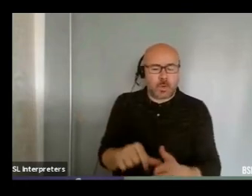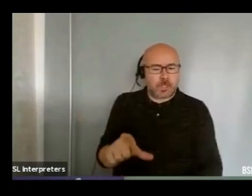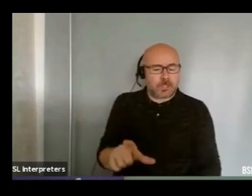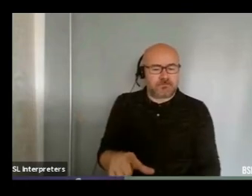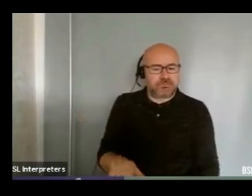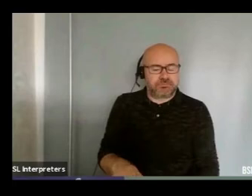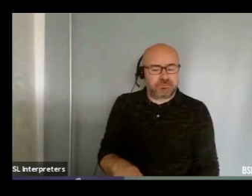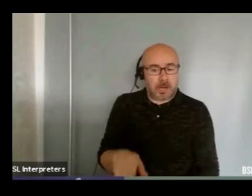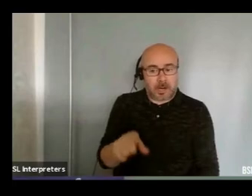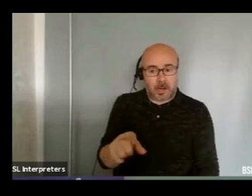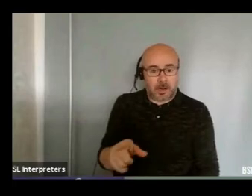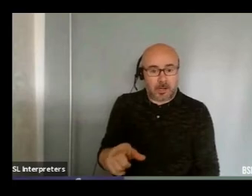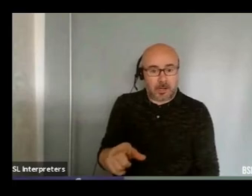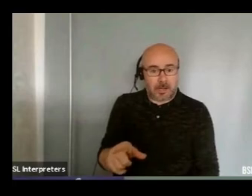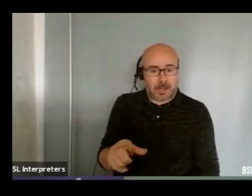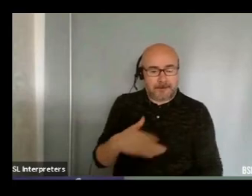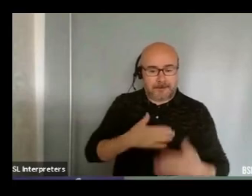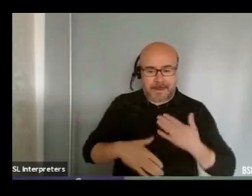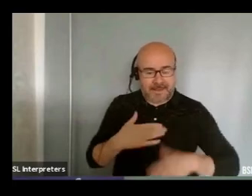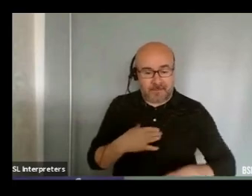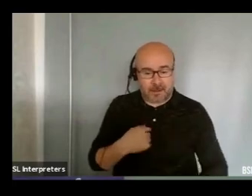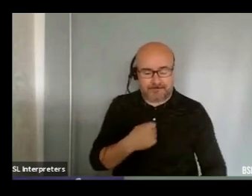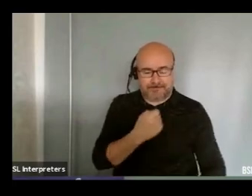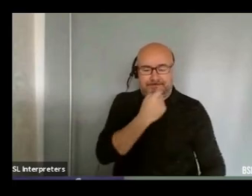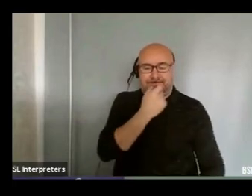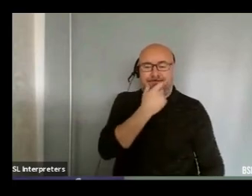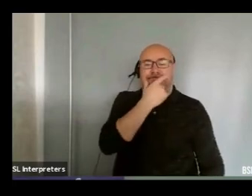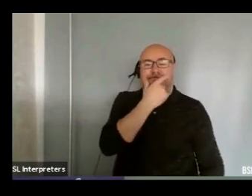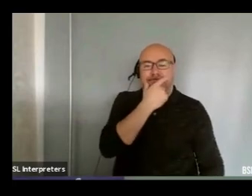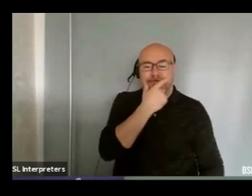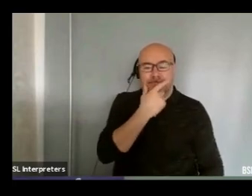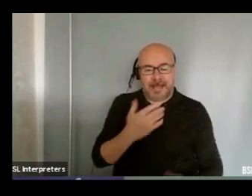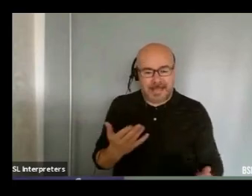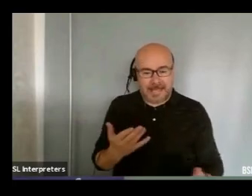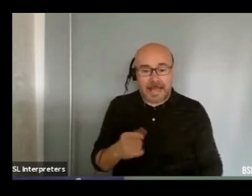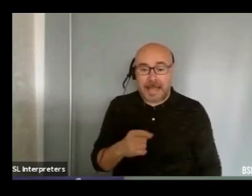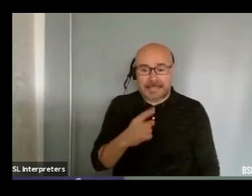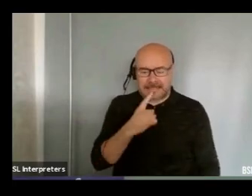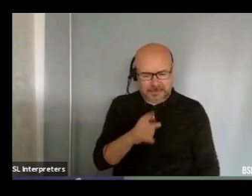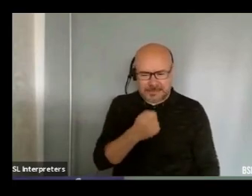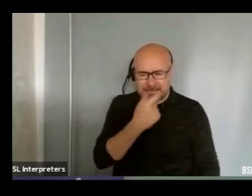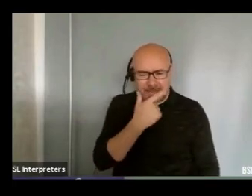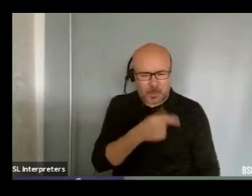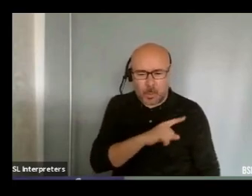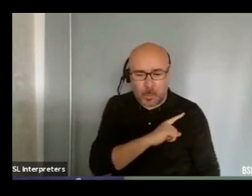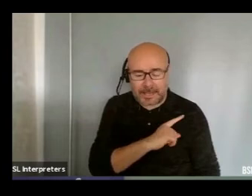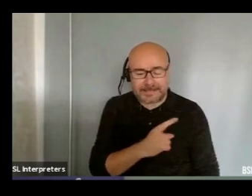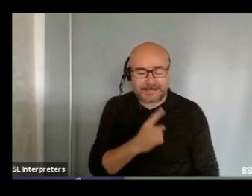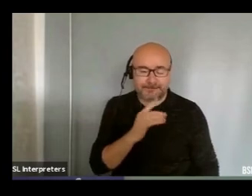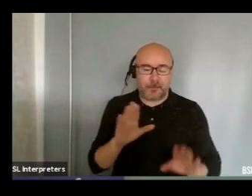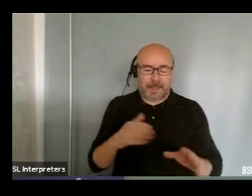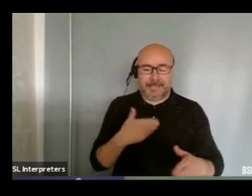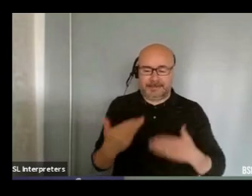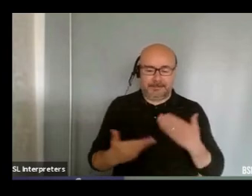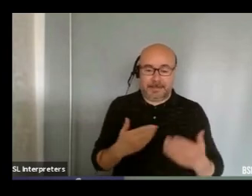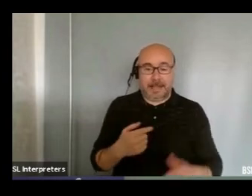night, and he made me smile. And they all said, wow, how did he make you smile? Usually they fight over who has to take care of him. He said, well, I